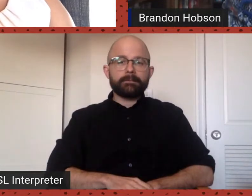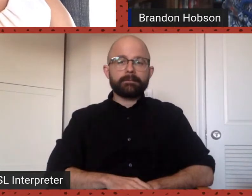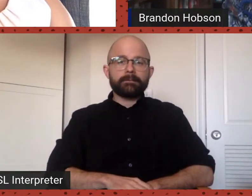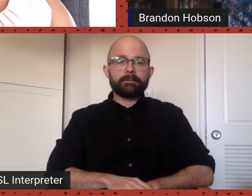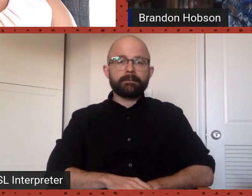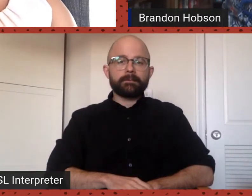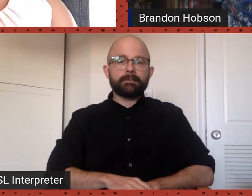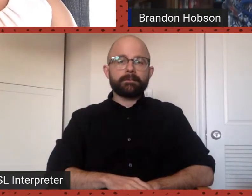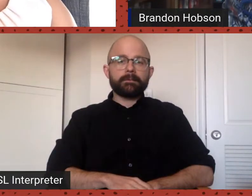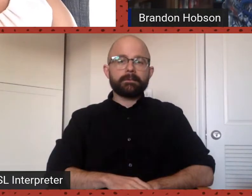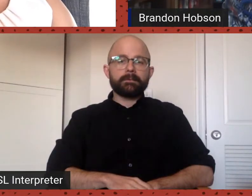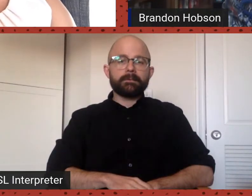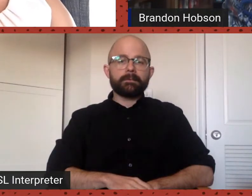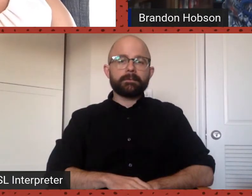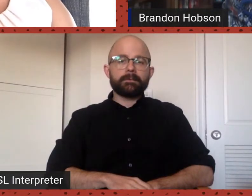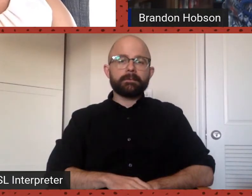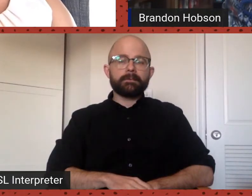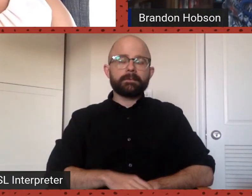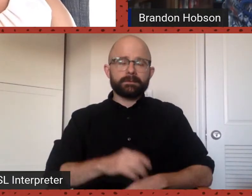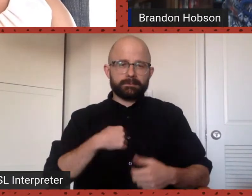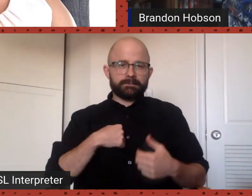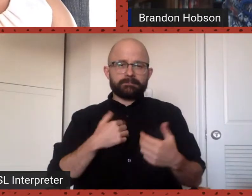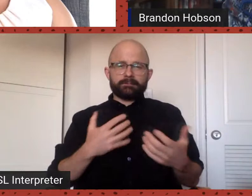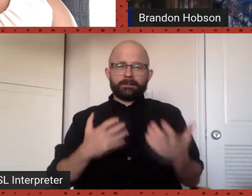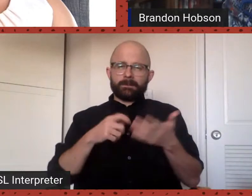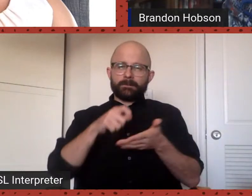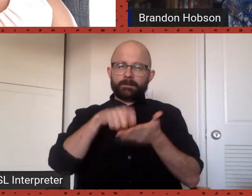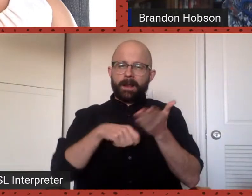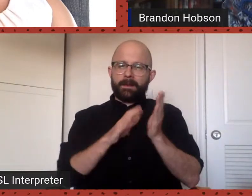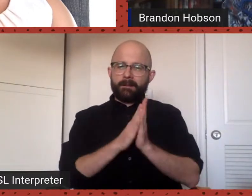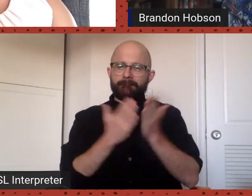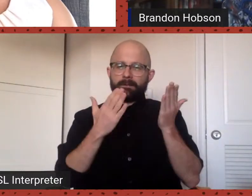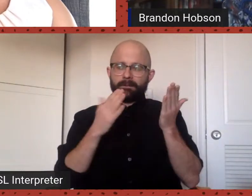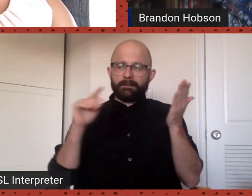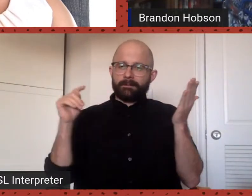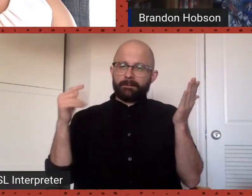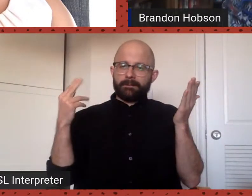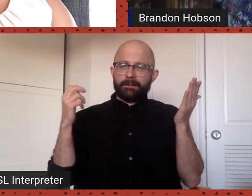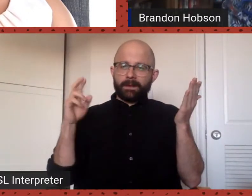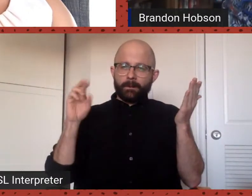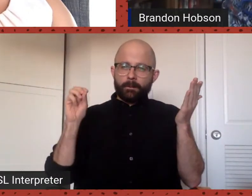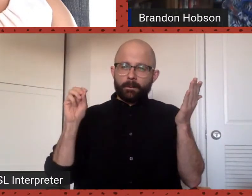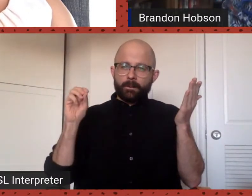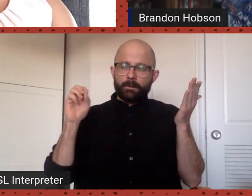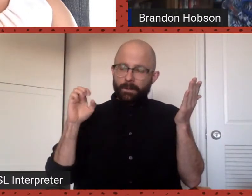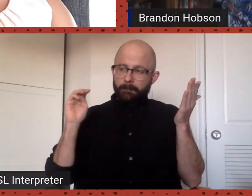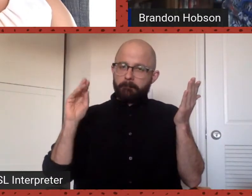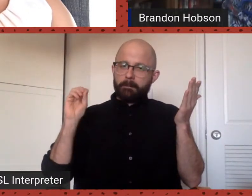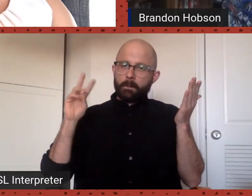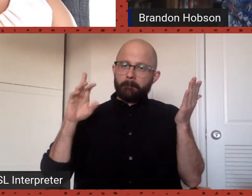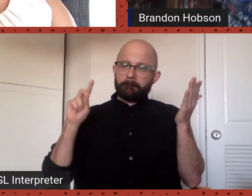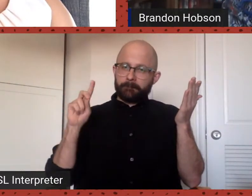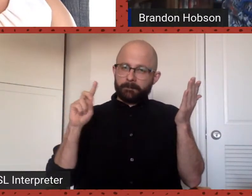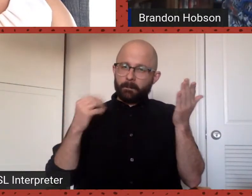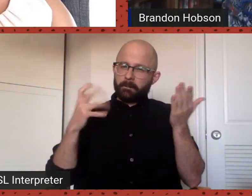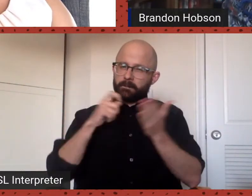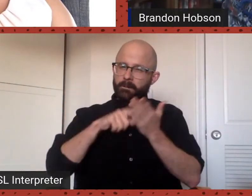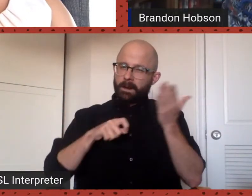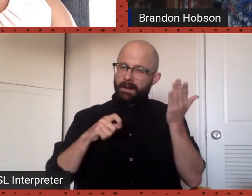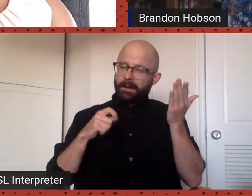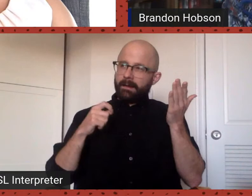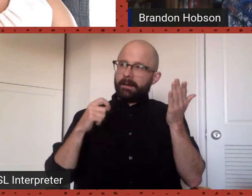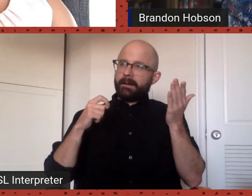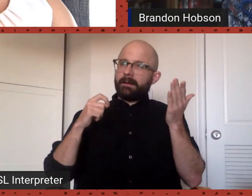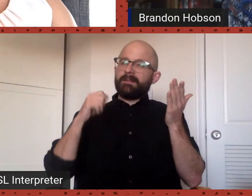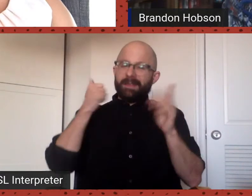wanted to write a novel here. The Removed not only focuses